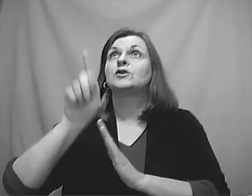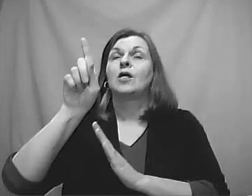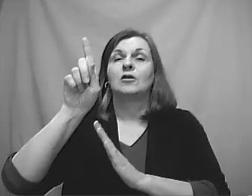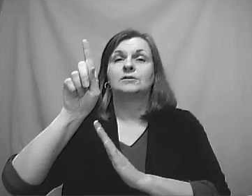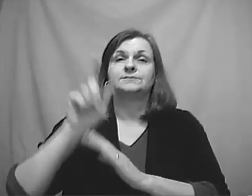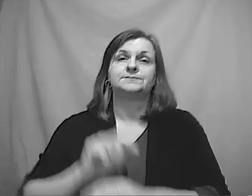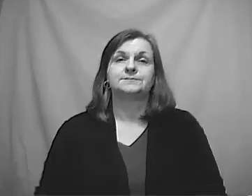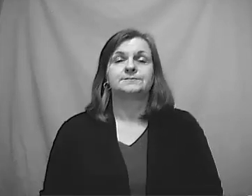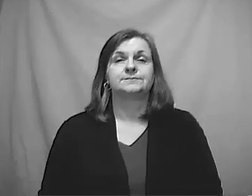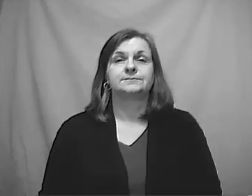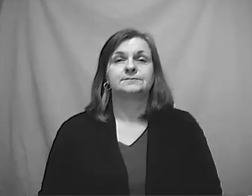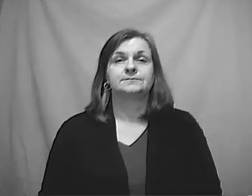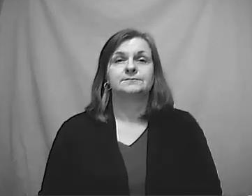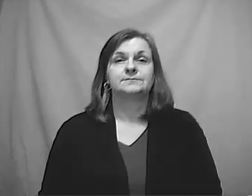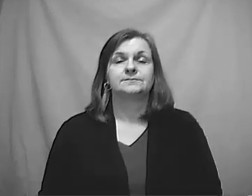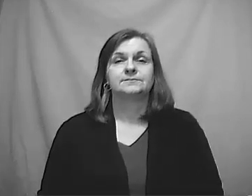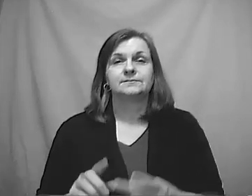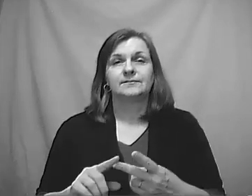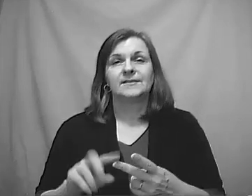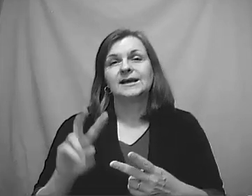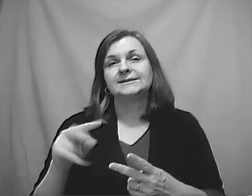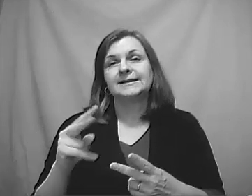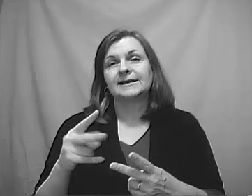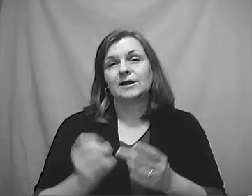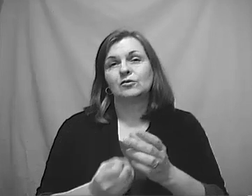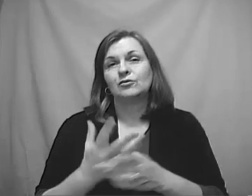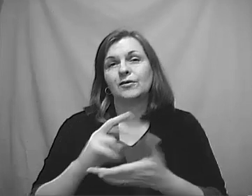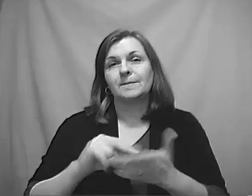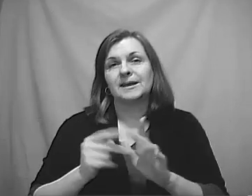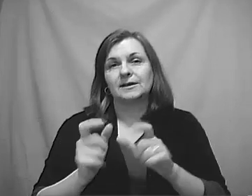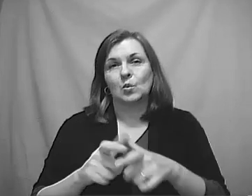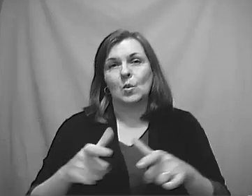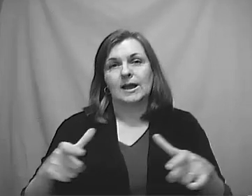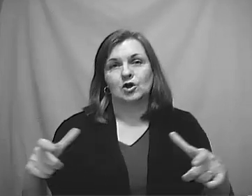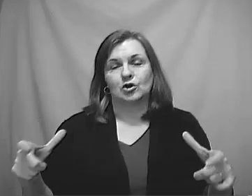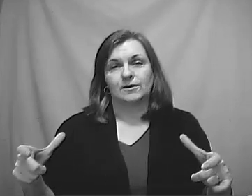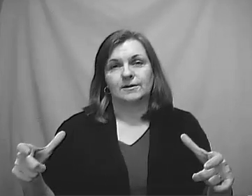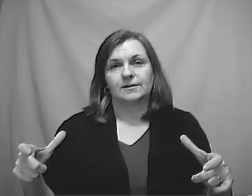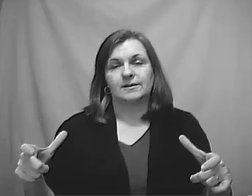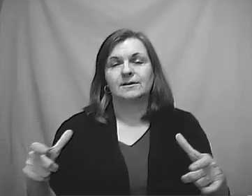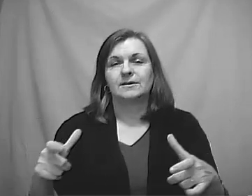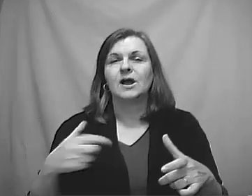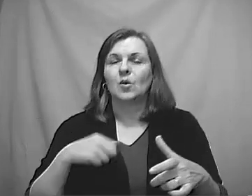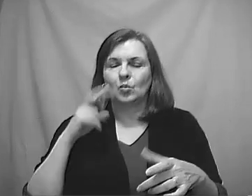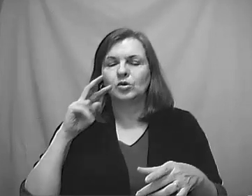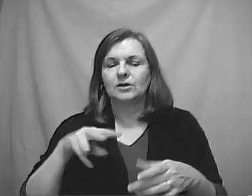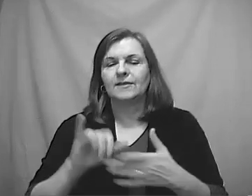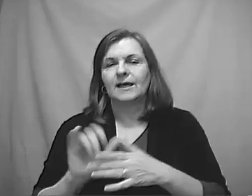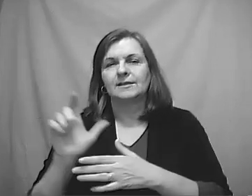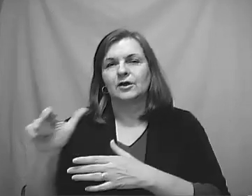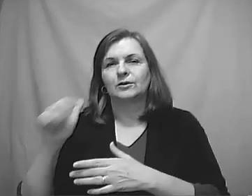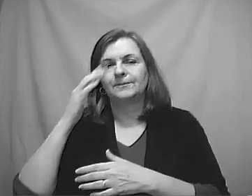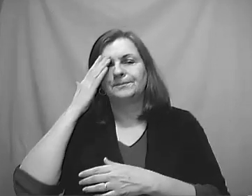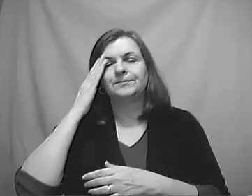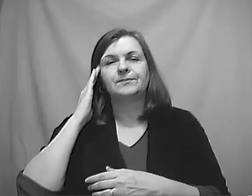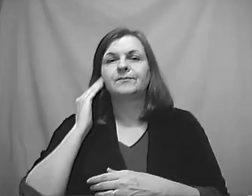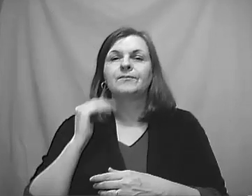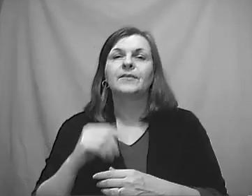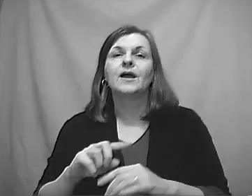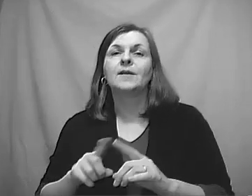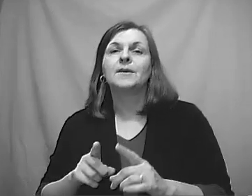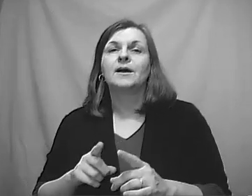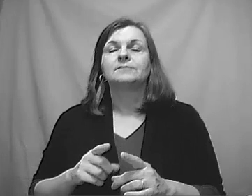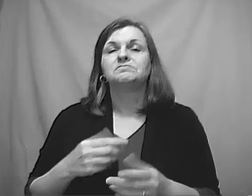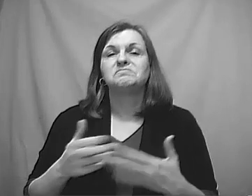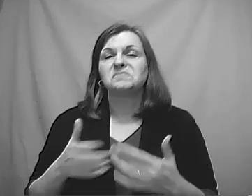growth taller. Secondary growth is growth wider. And we'll look at secondary growth